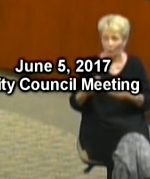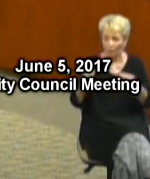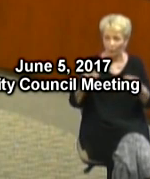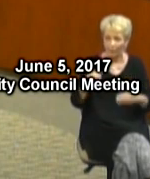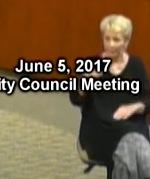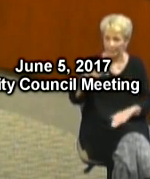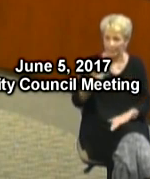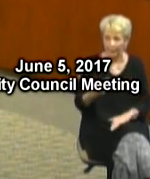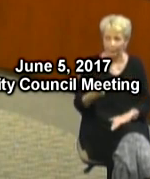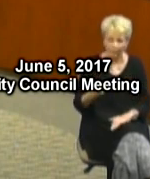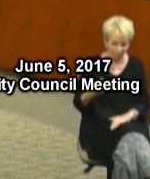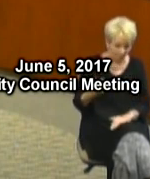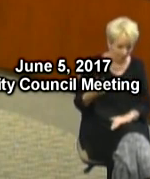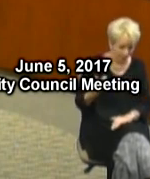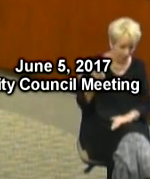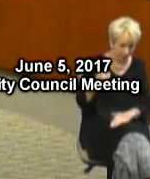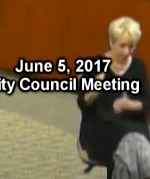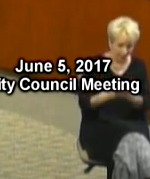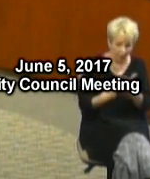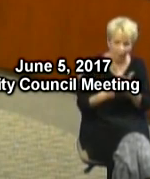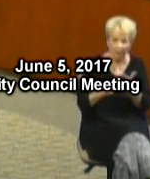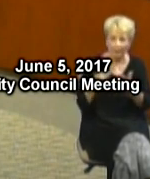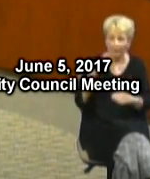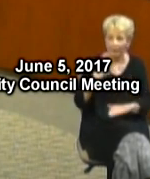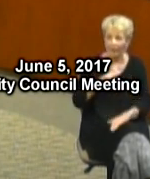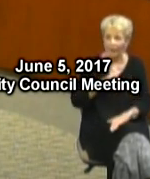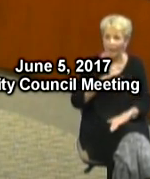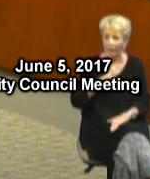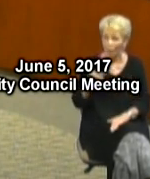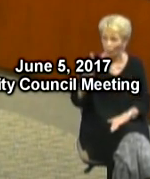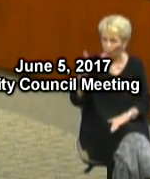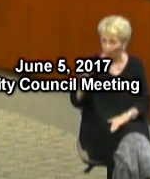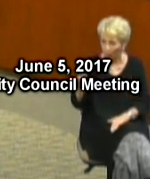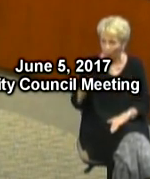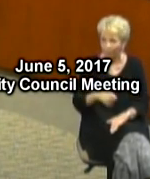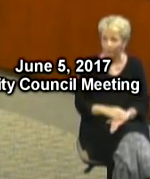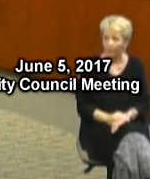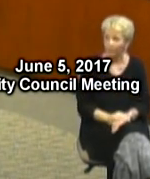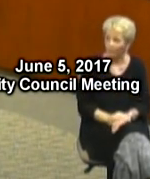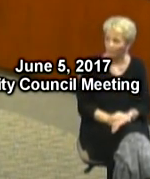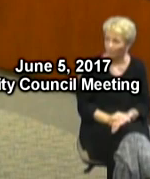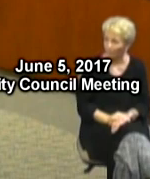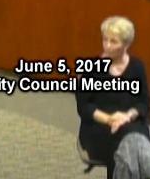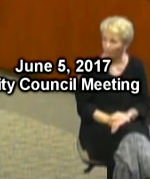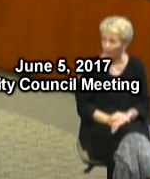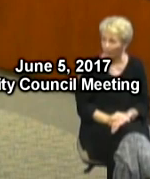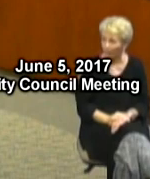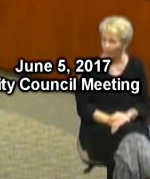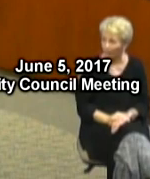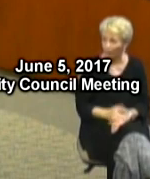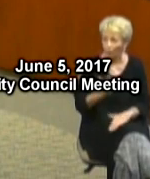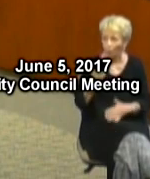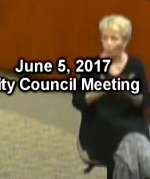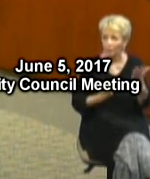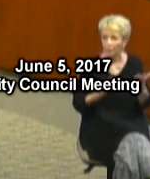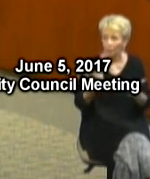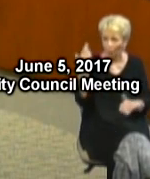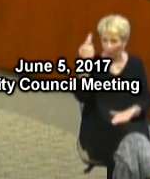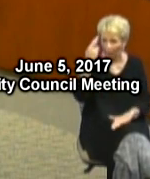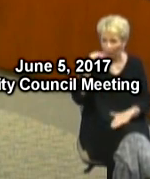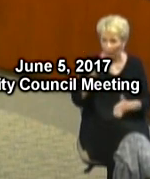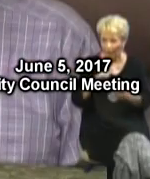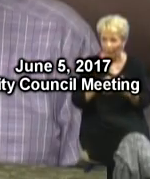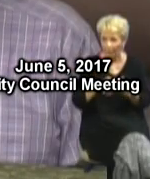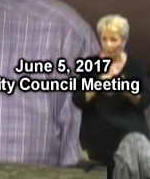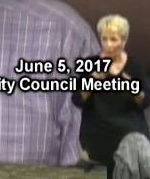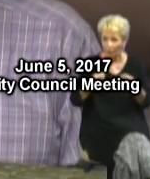second. Second. Any discussion? Yes, I'd like to ask a question. Okay. What is the real purpose that the property